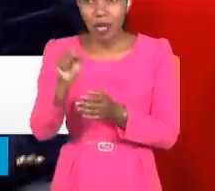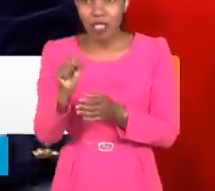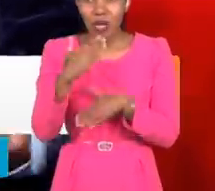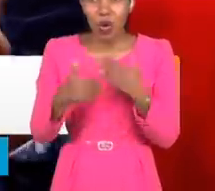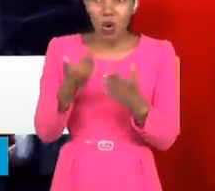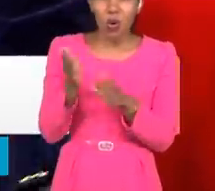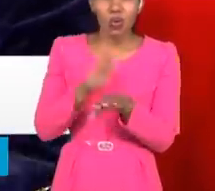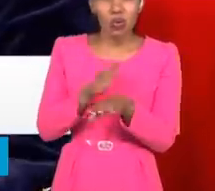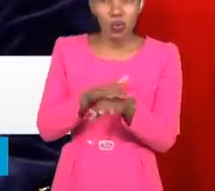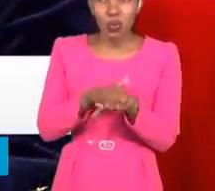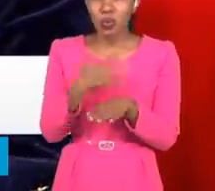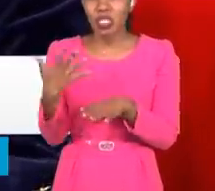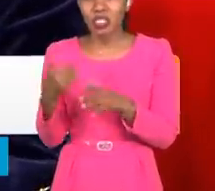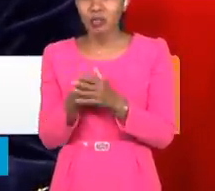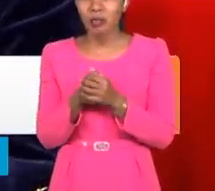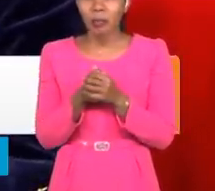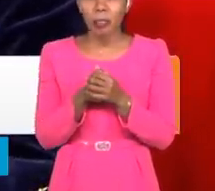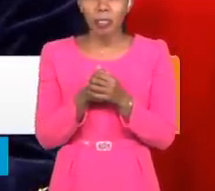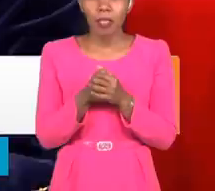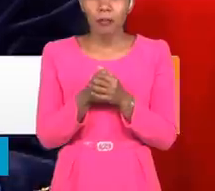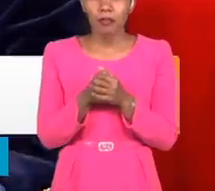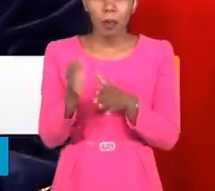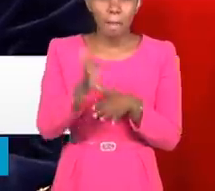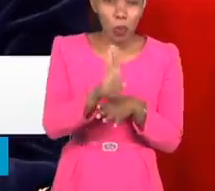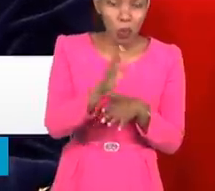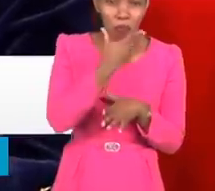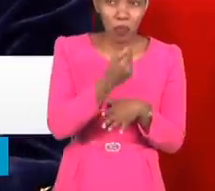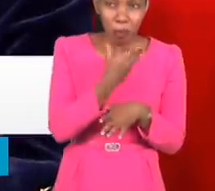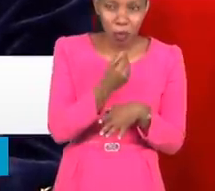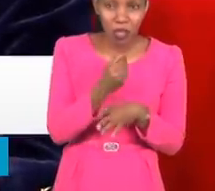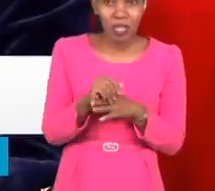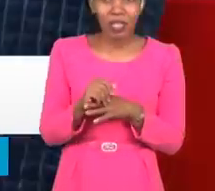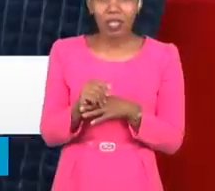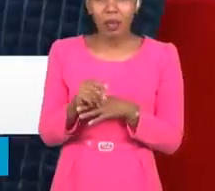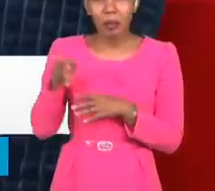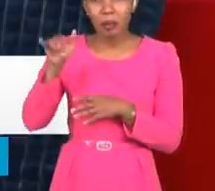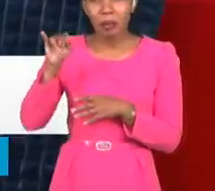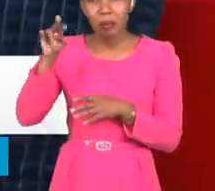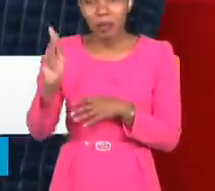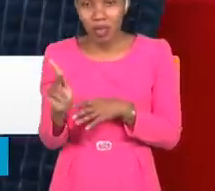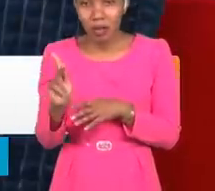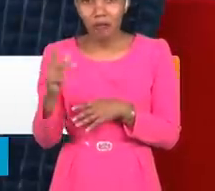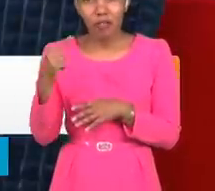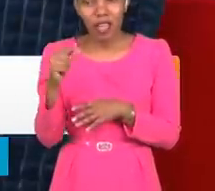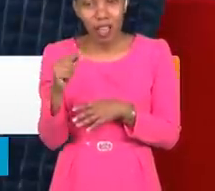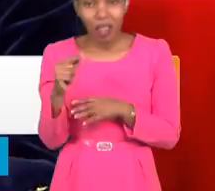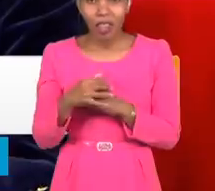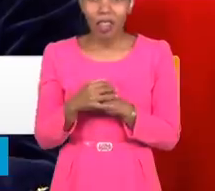we already know the sex of the baby, of course, blue for the technology boy, technology has it all at disposal, we know everything. Mm. Now,